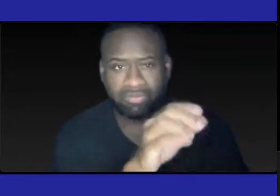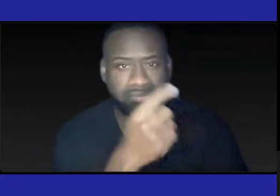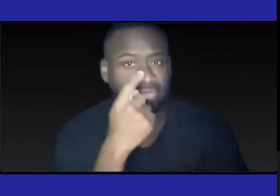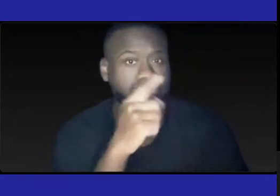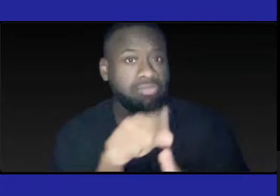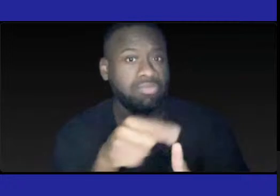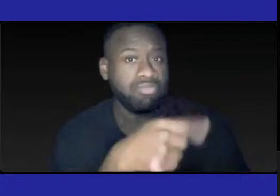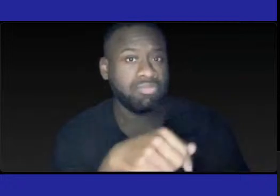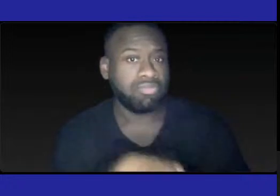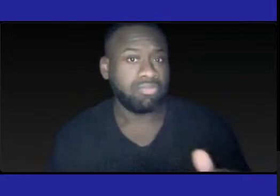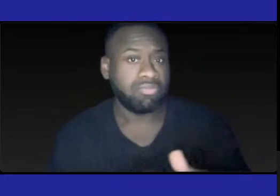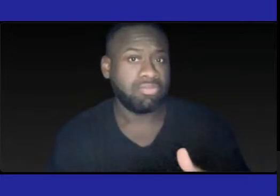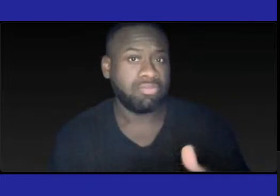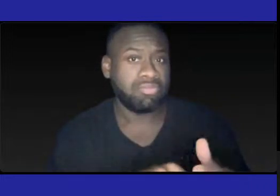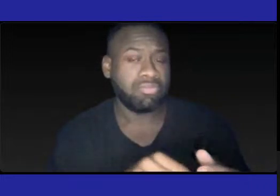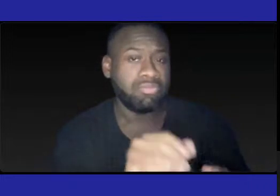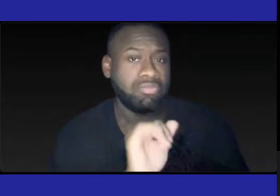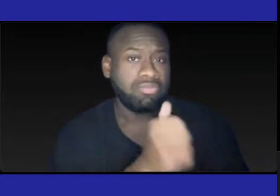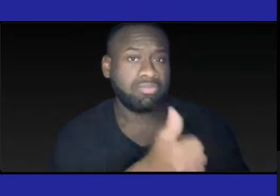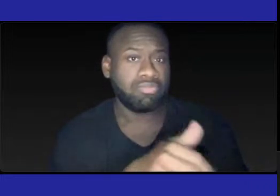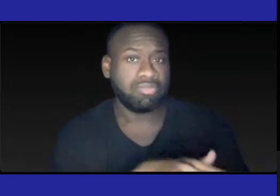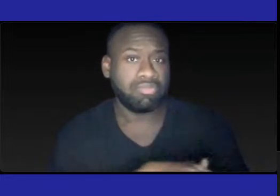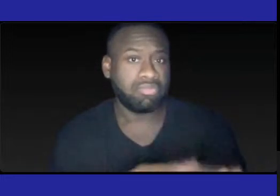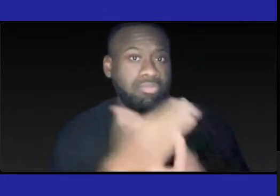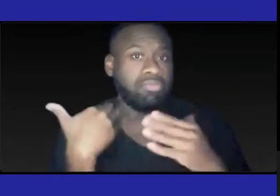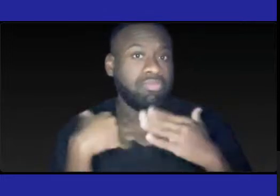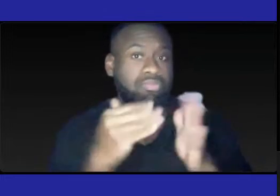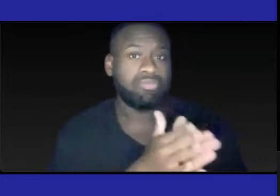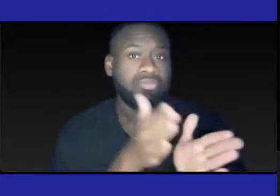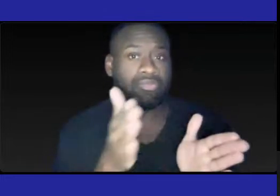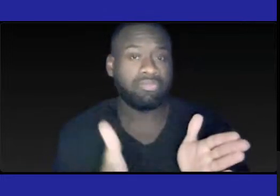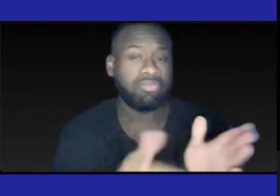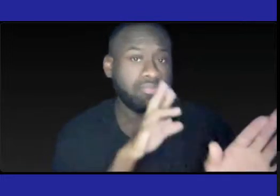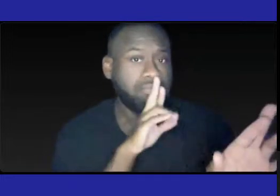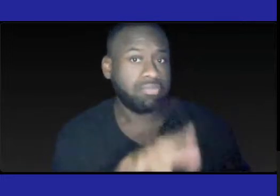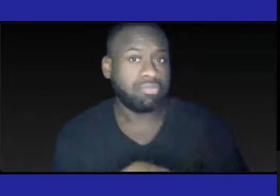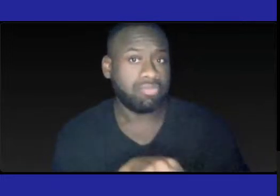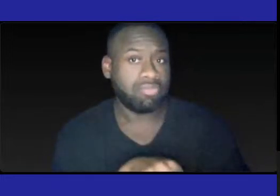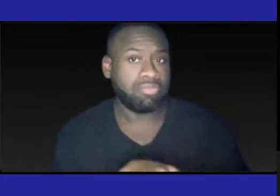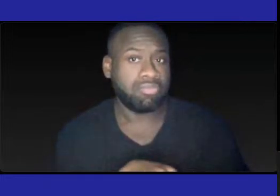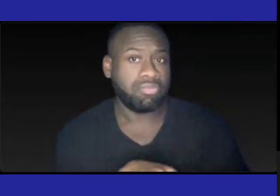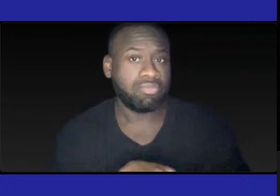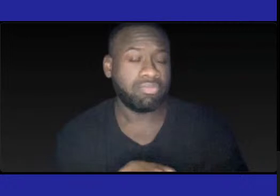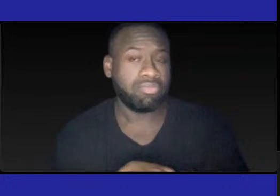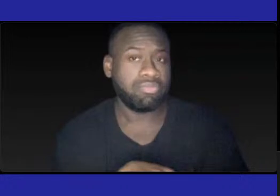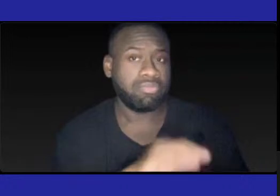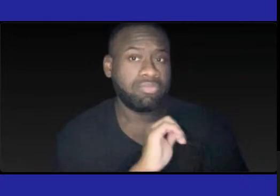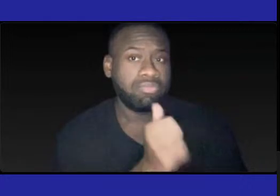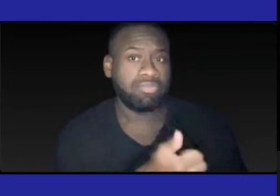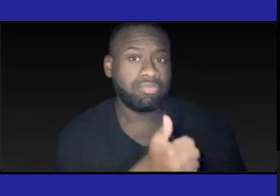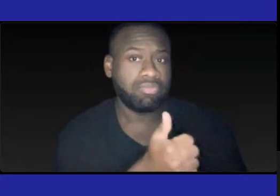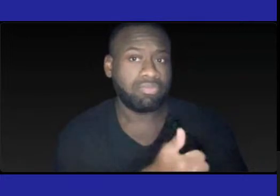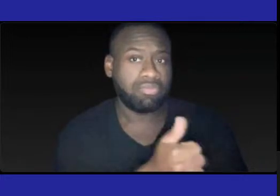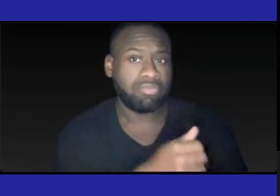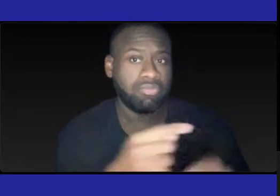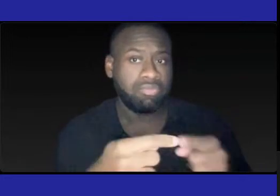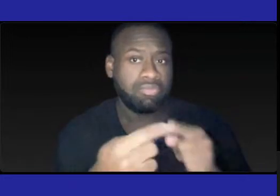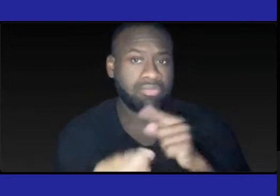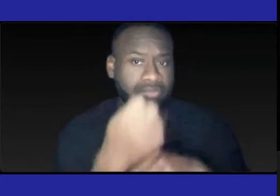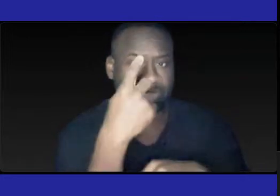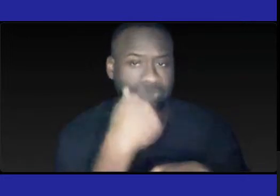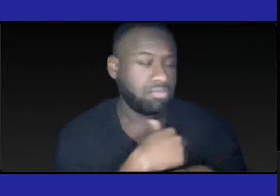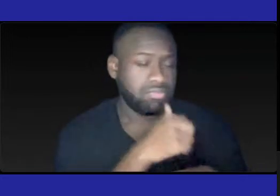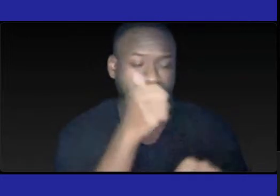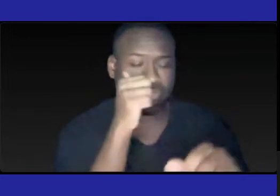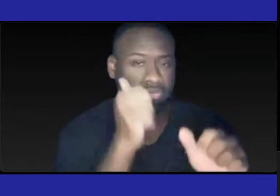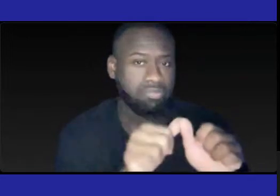they used to have the neighborhood reports and they would map it across. I don't remember a graph that looks like